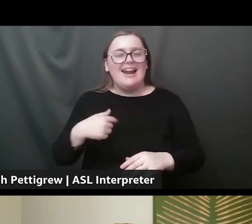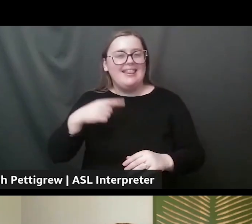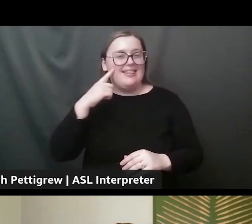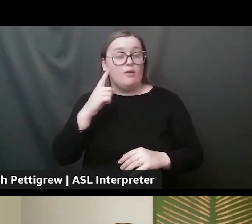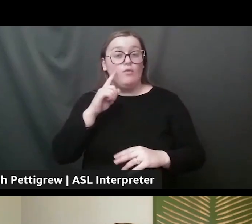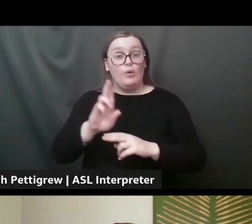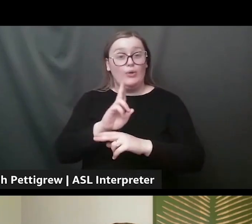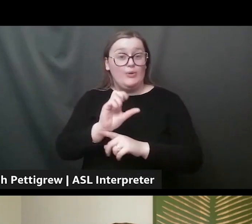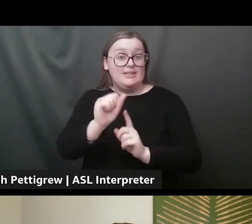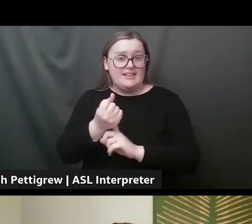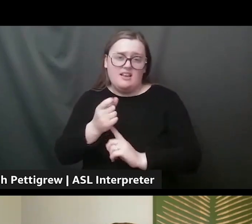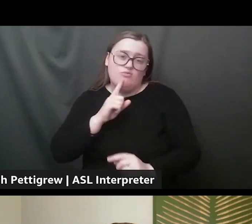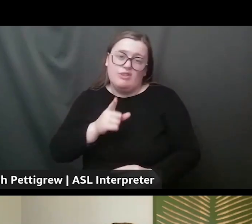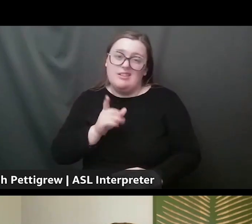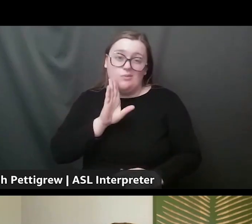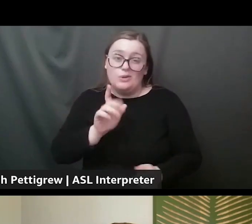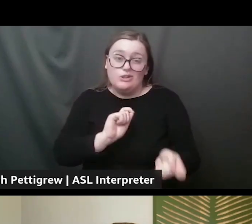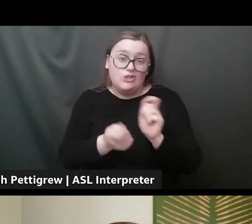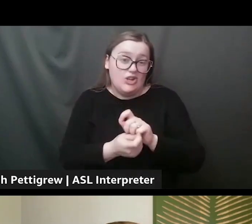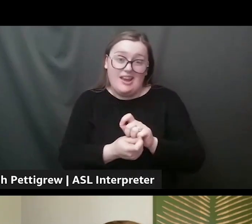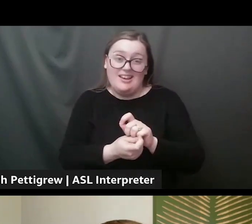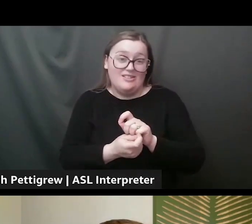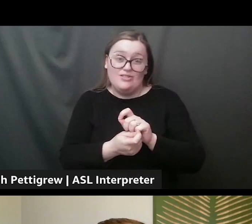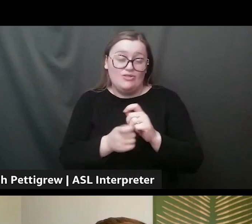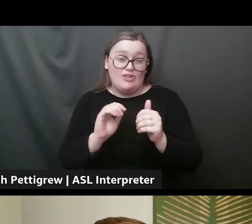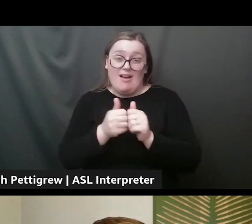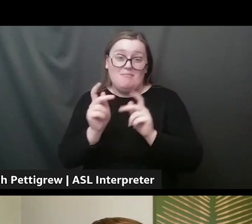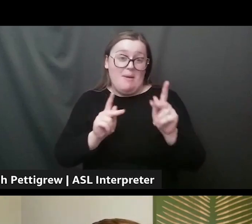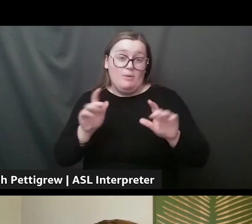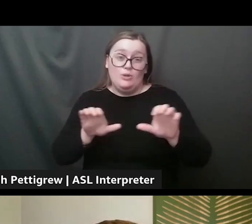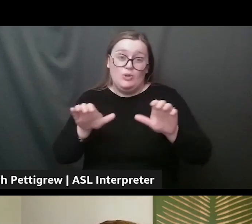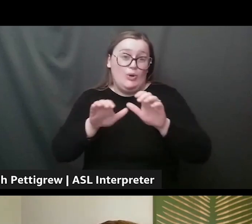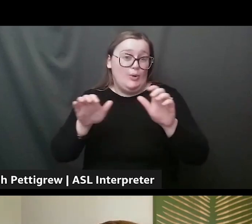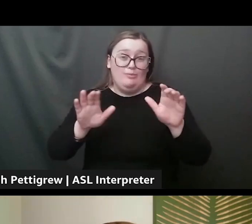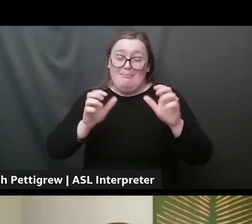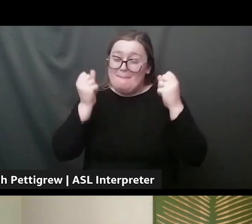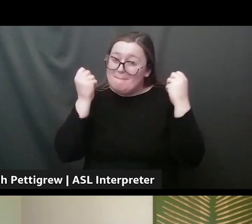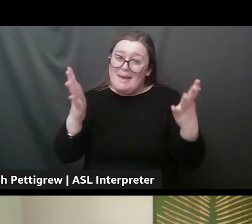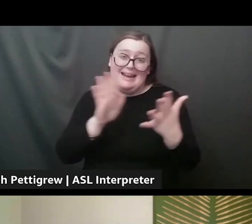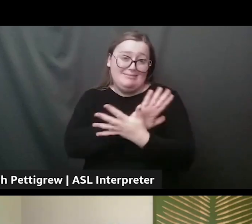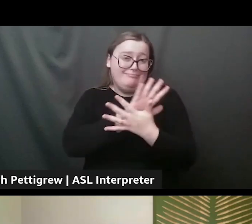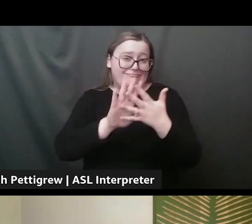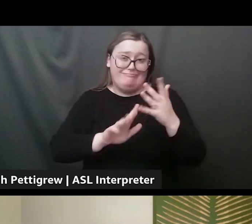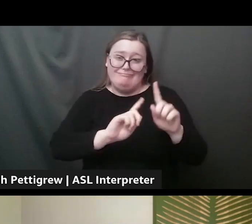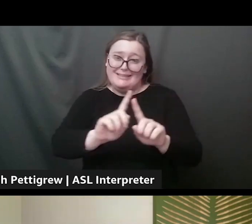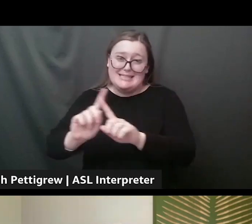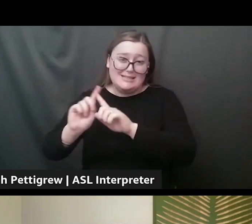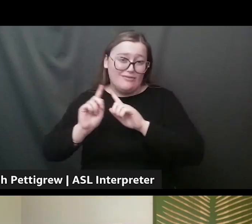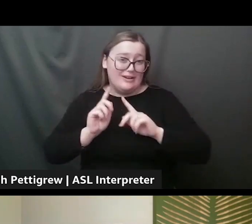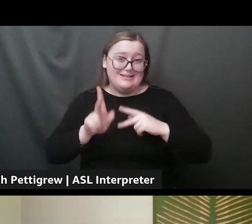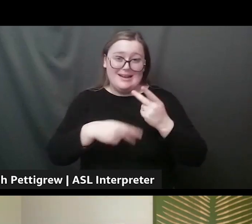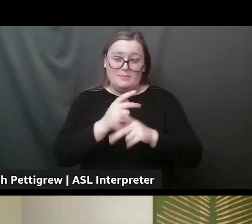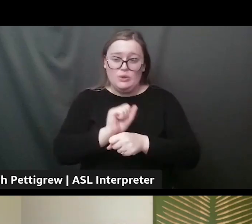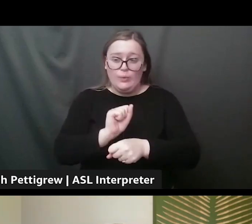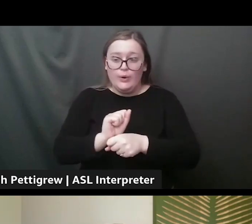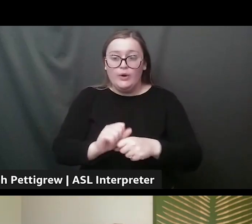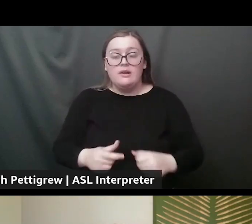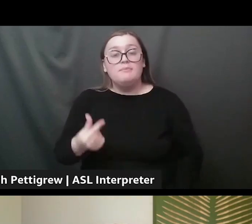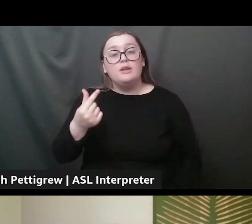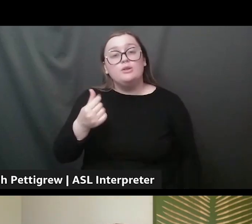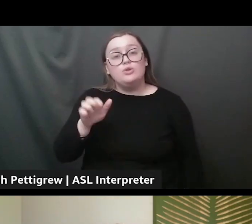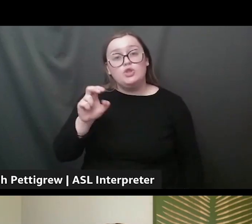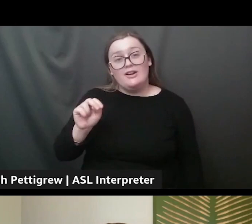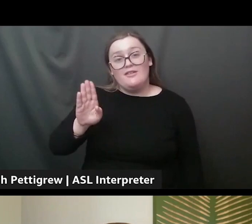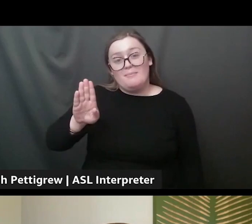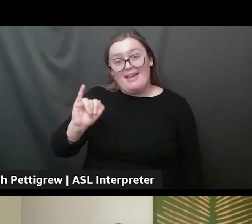it's going to just change the way people do all kinds of work. So generative BI is a kind of a, you guys are